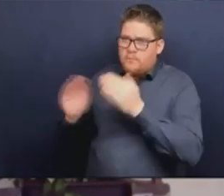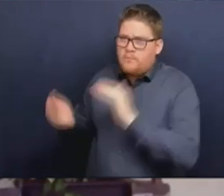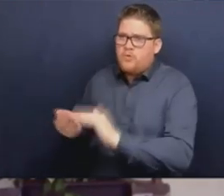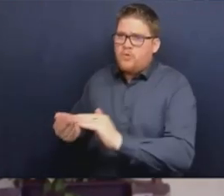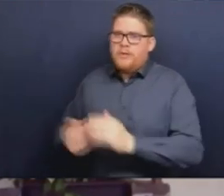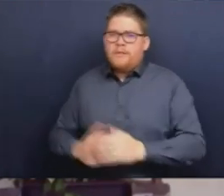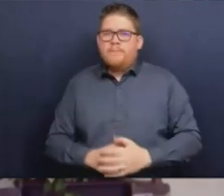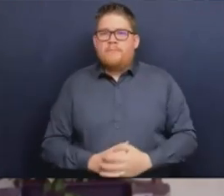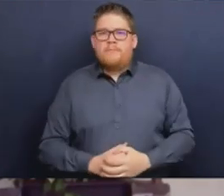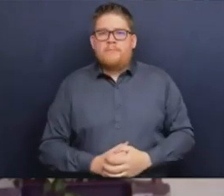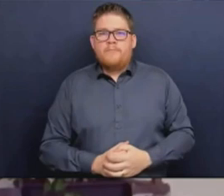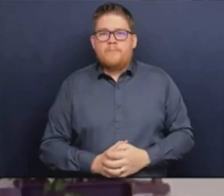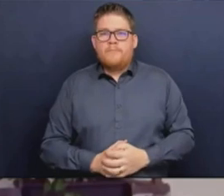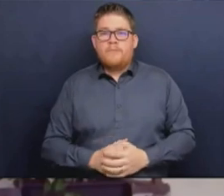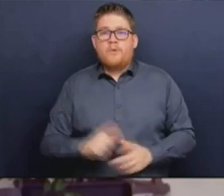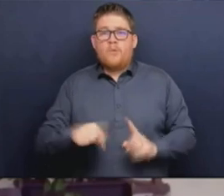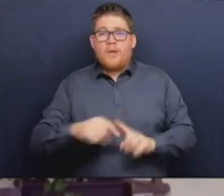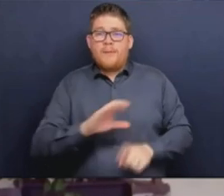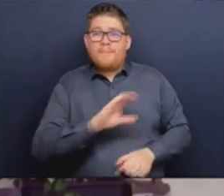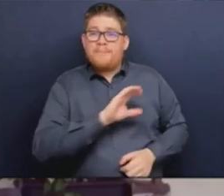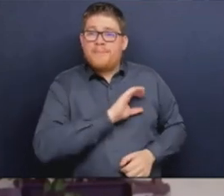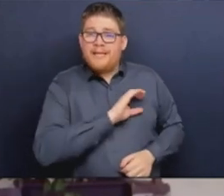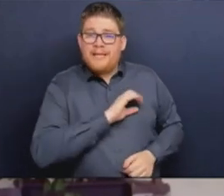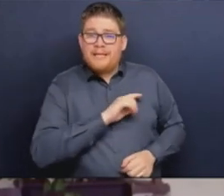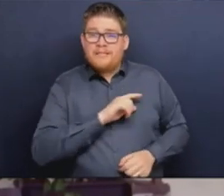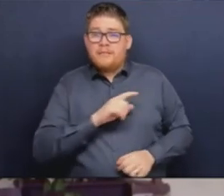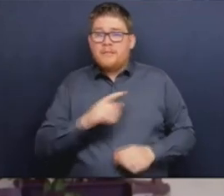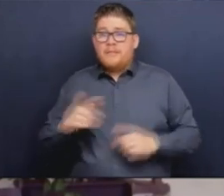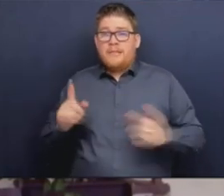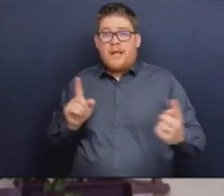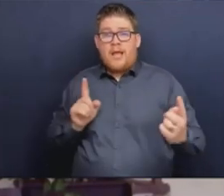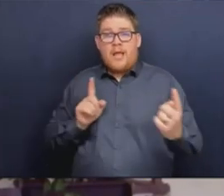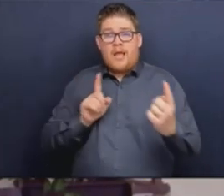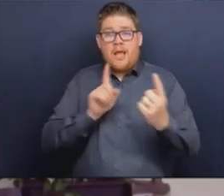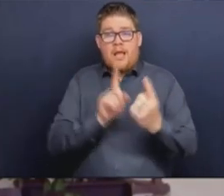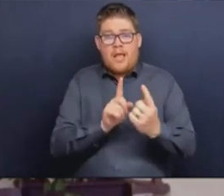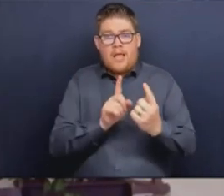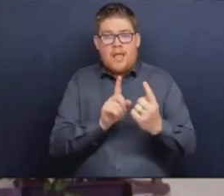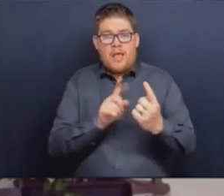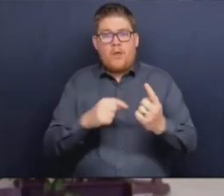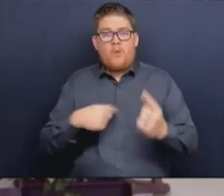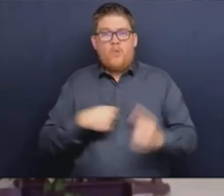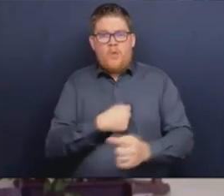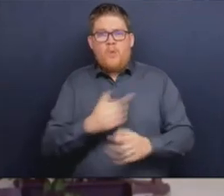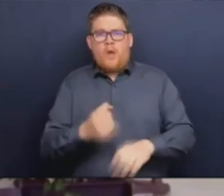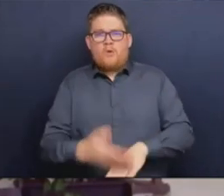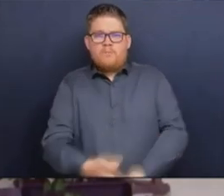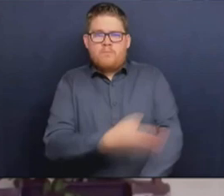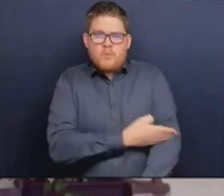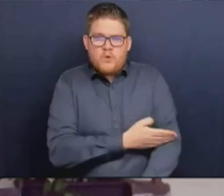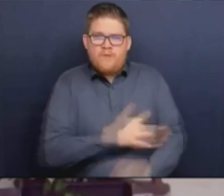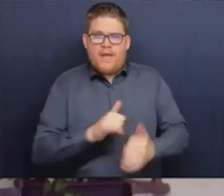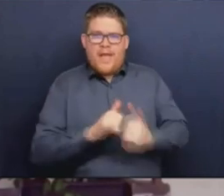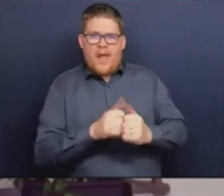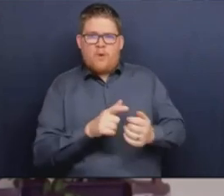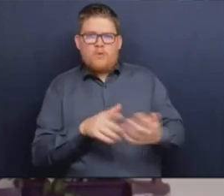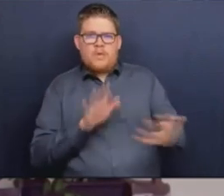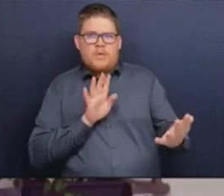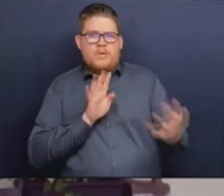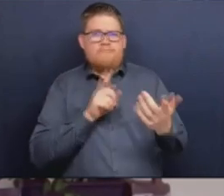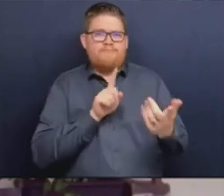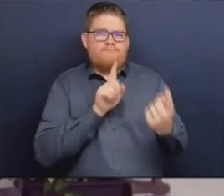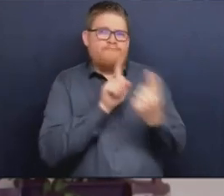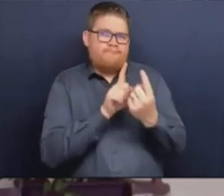between policing and our Indigenous peoples. And we know that when it comes to this work, we want to